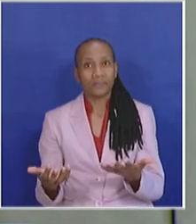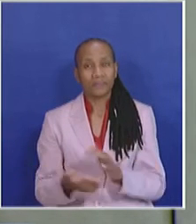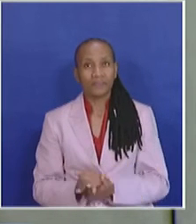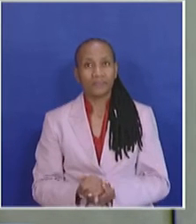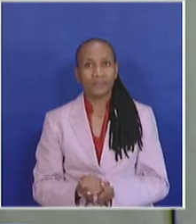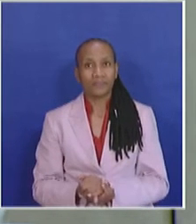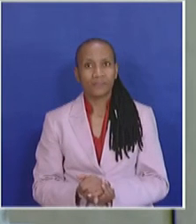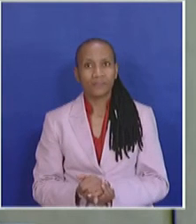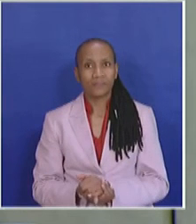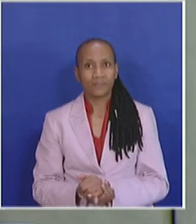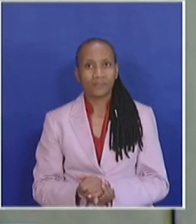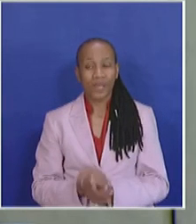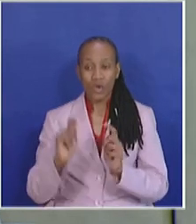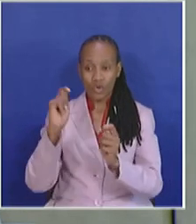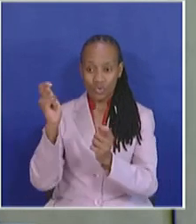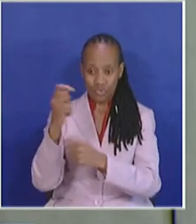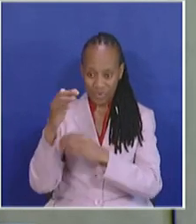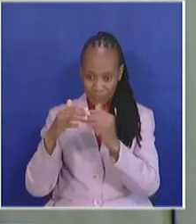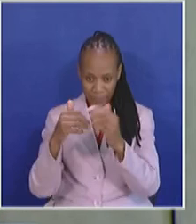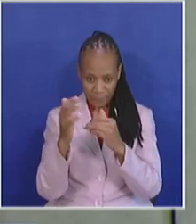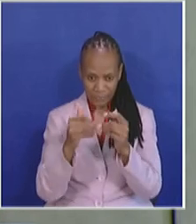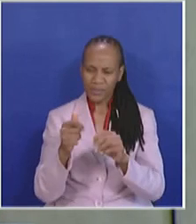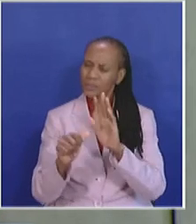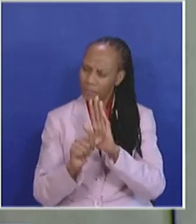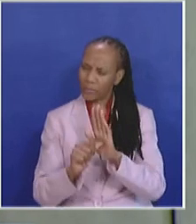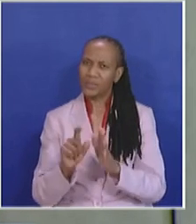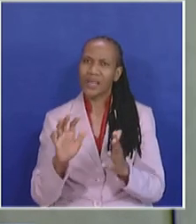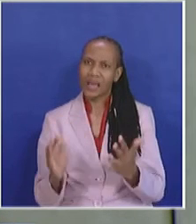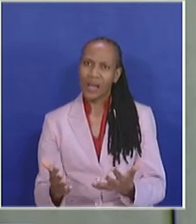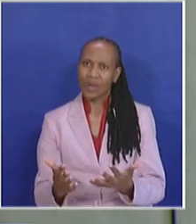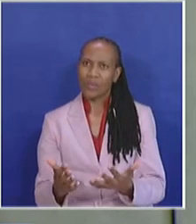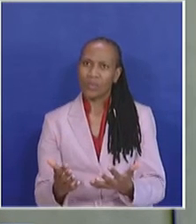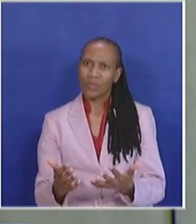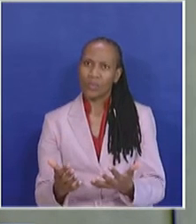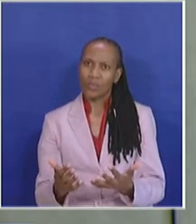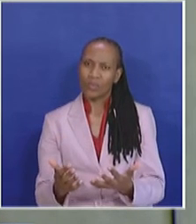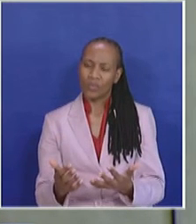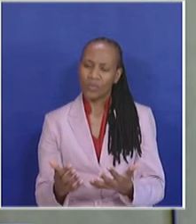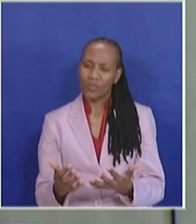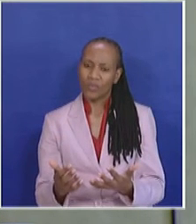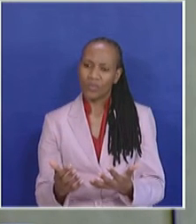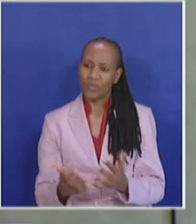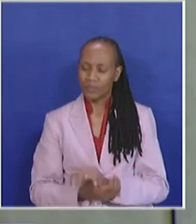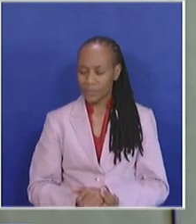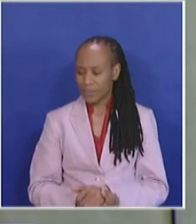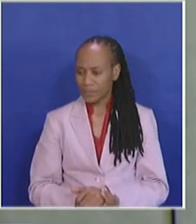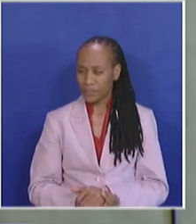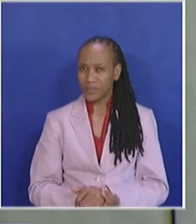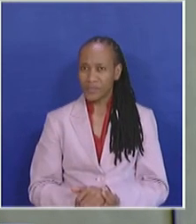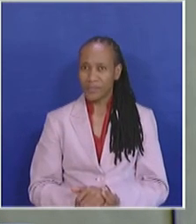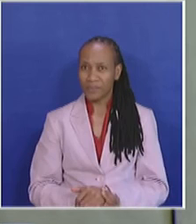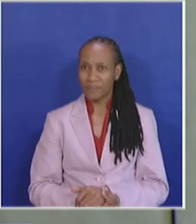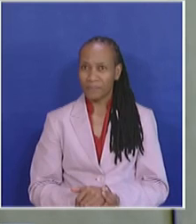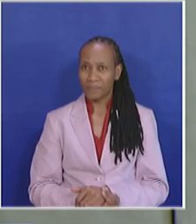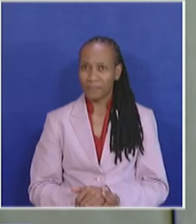The provision of a rural infrastructure is an important agent in the reduction of poverty and exclusion, in strengthening social capital and providing conditions for improving